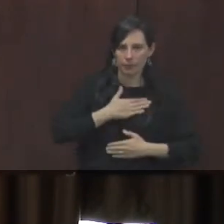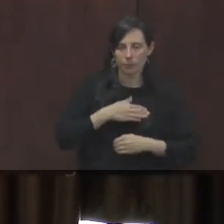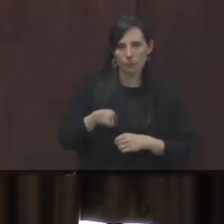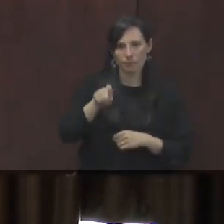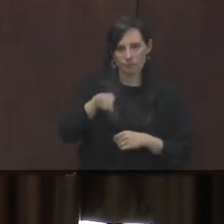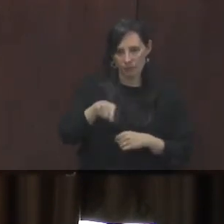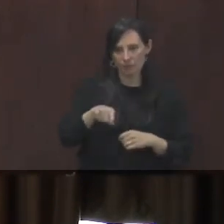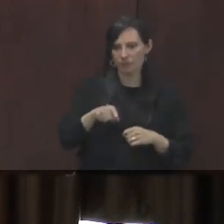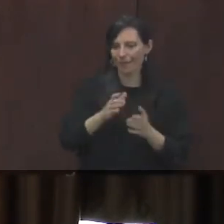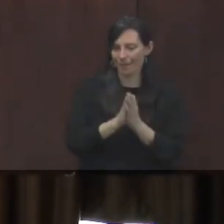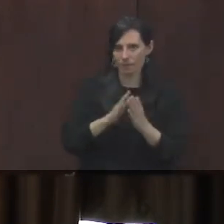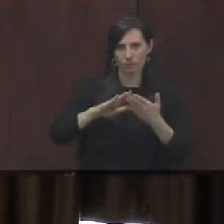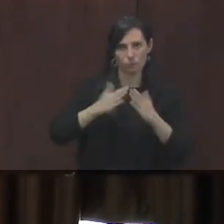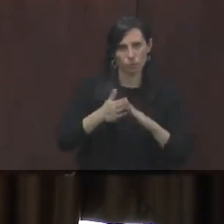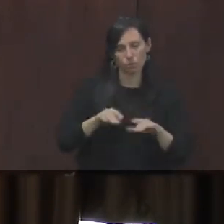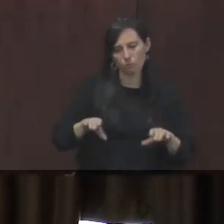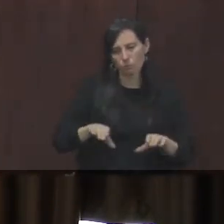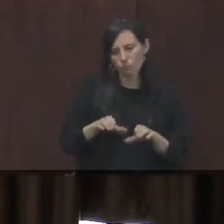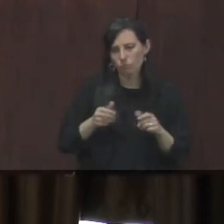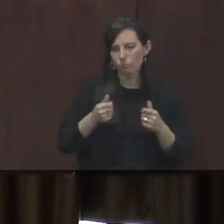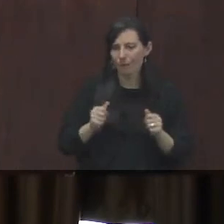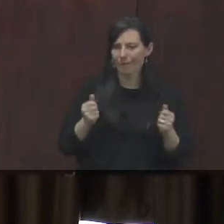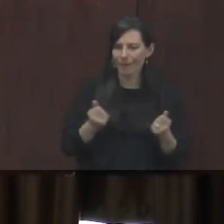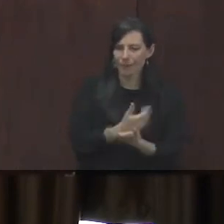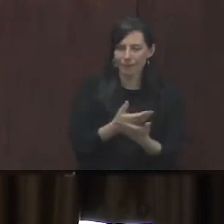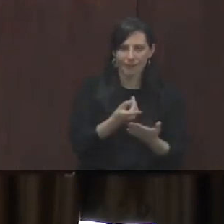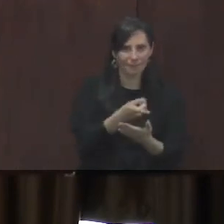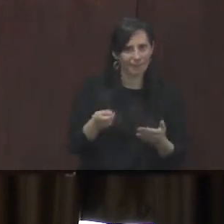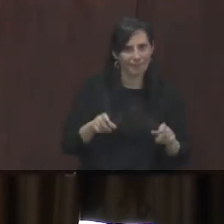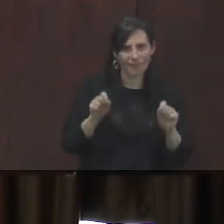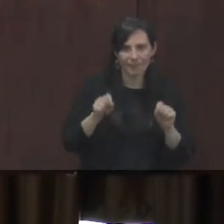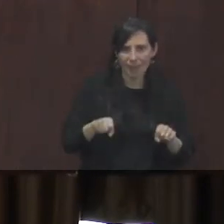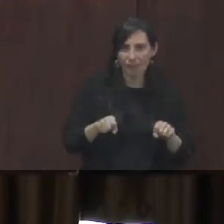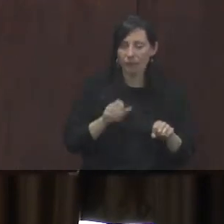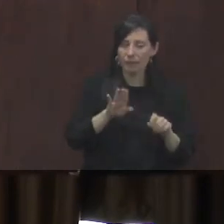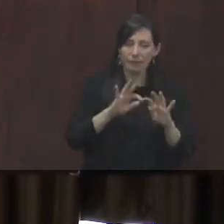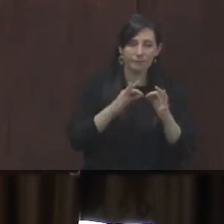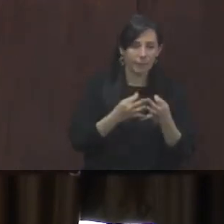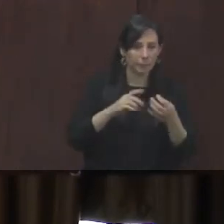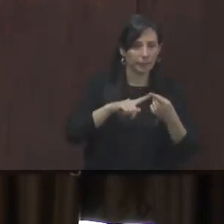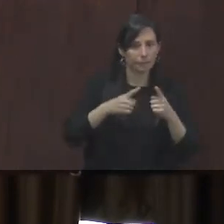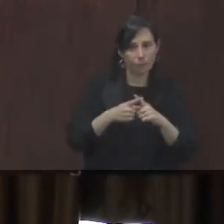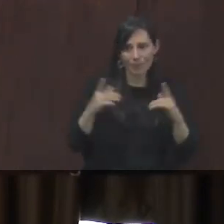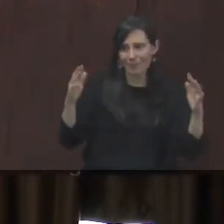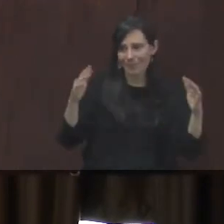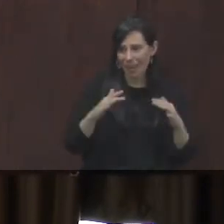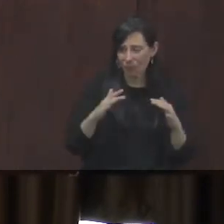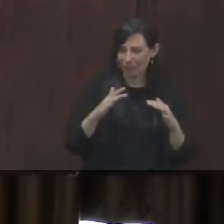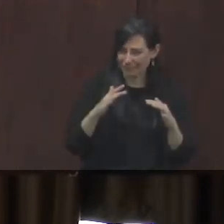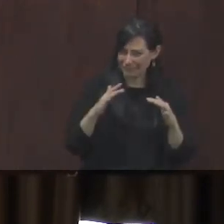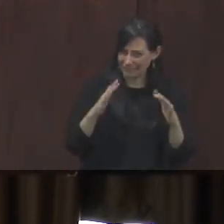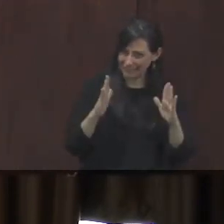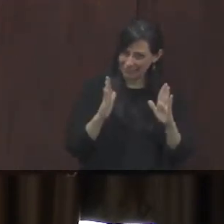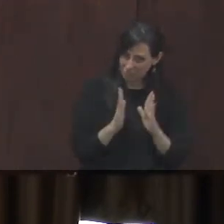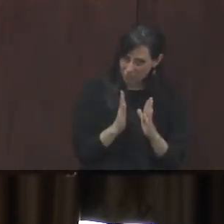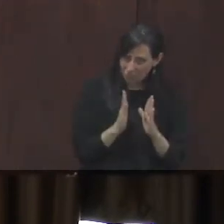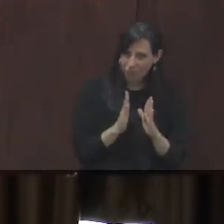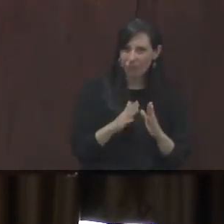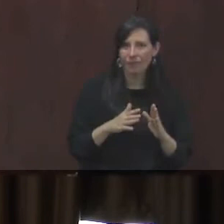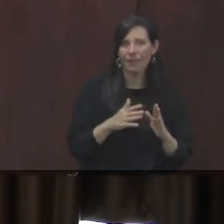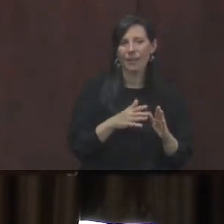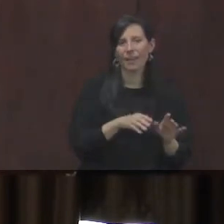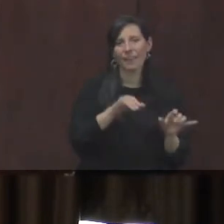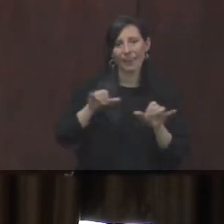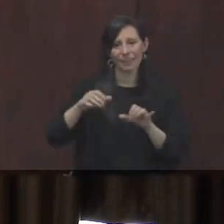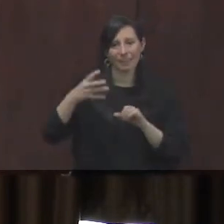do everything they can in the privacy of their own homes and friends and family gatherings, which we hope are minimal, and then in the community to minimize